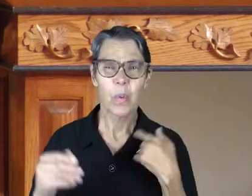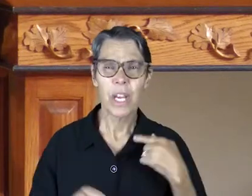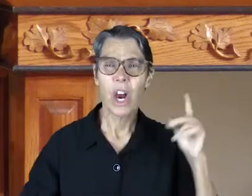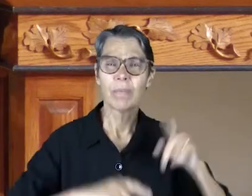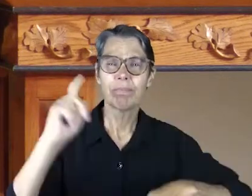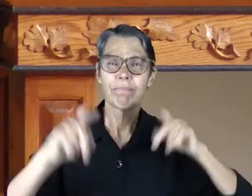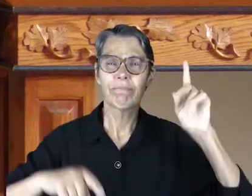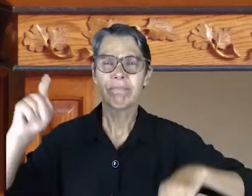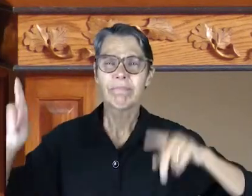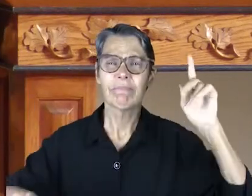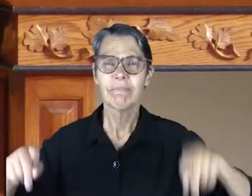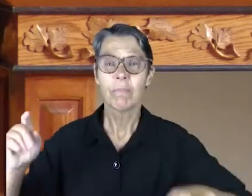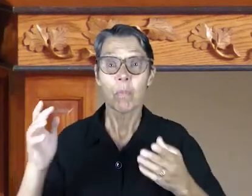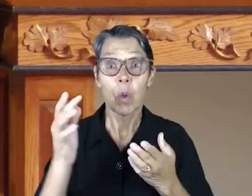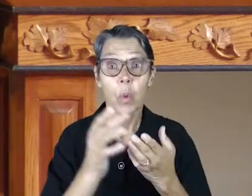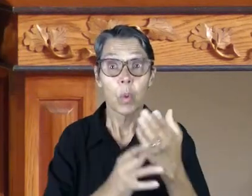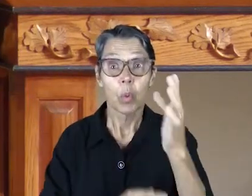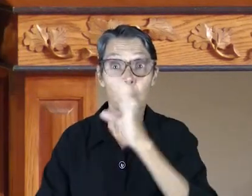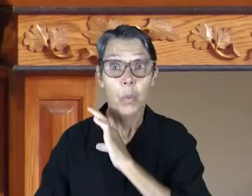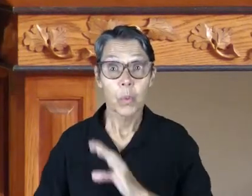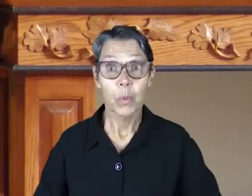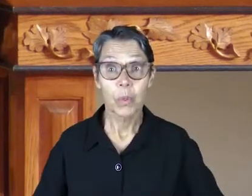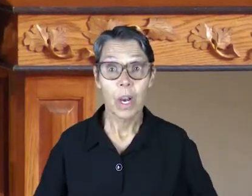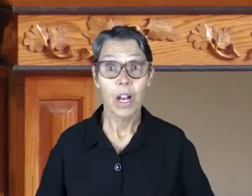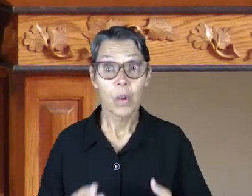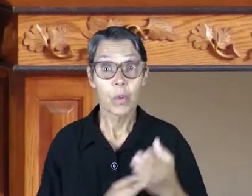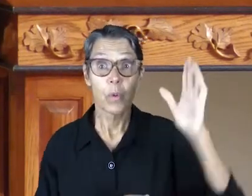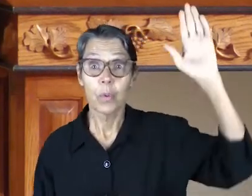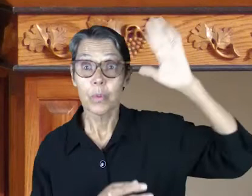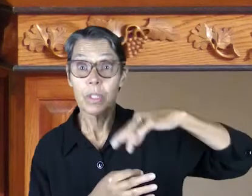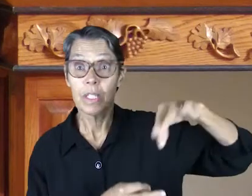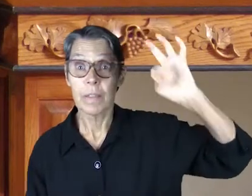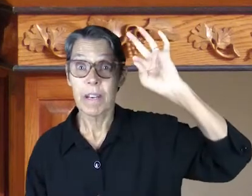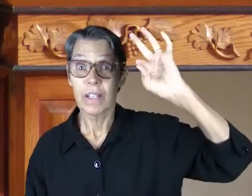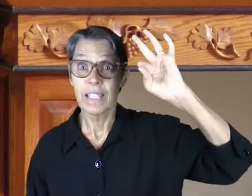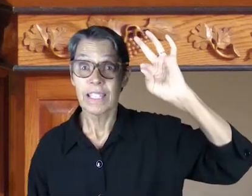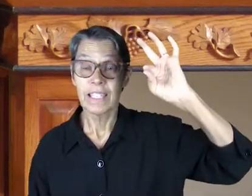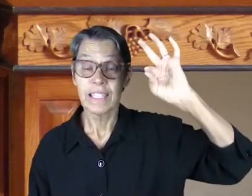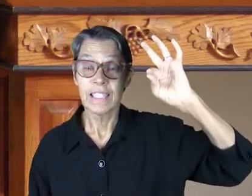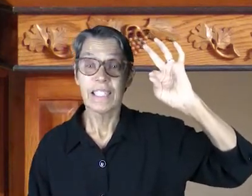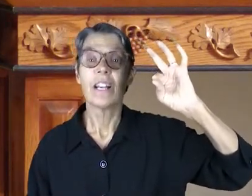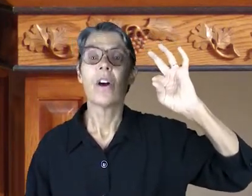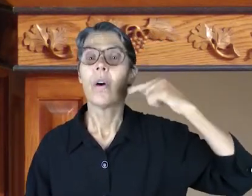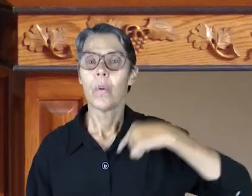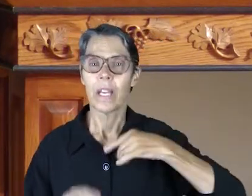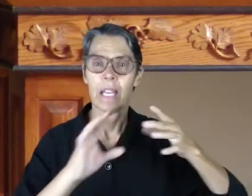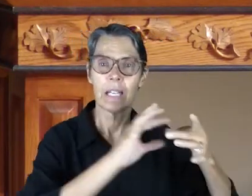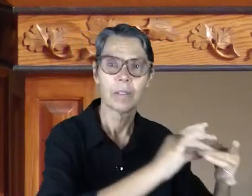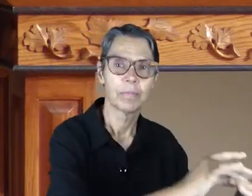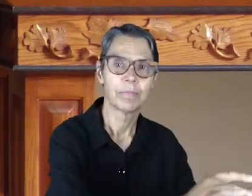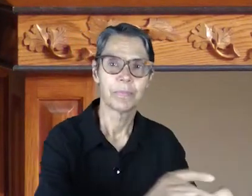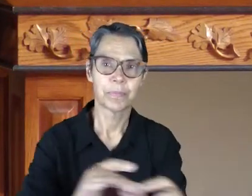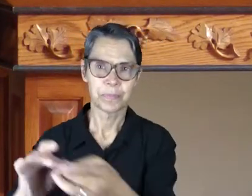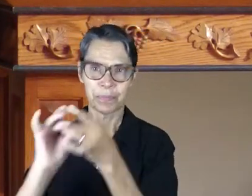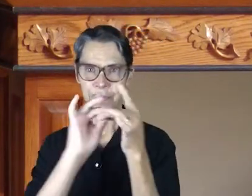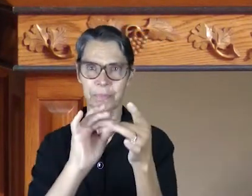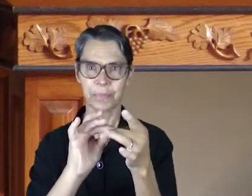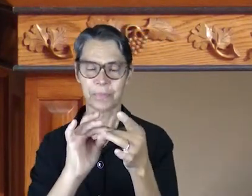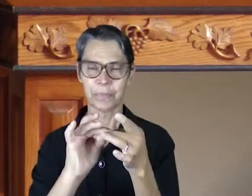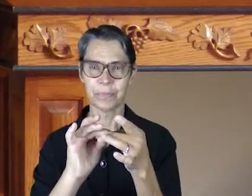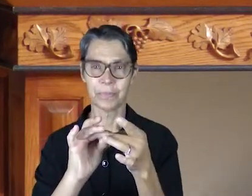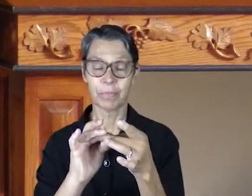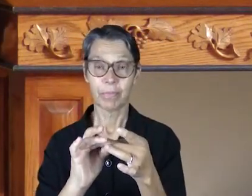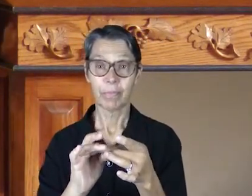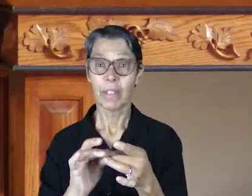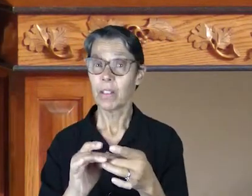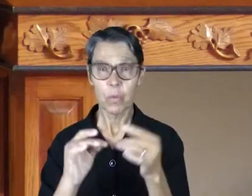brought together, and it takes all of us, because Paul will go on in that chapter and talk about a hand can't do without a foot, and an